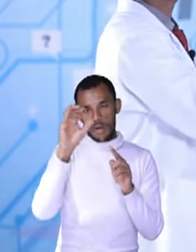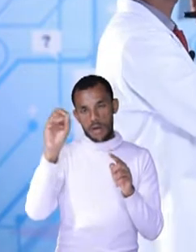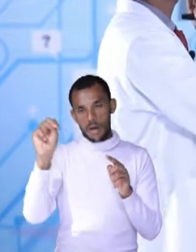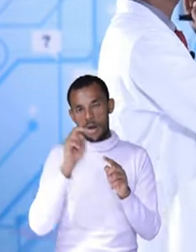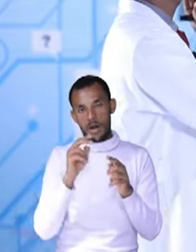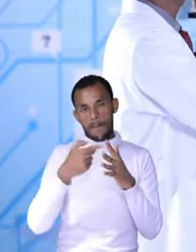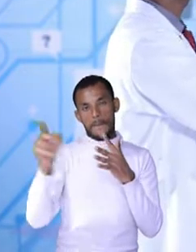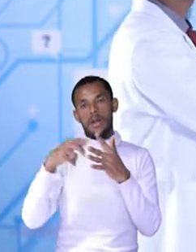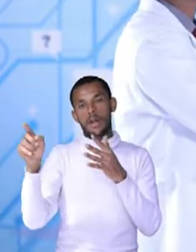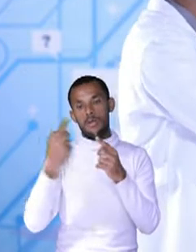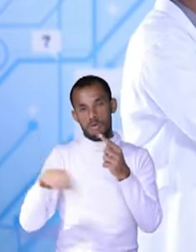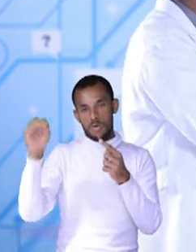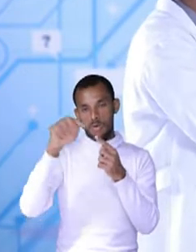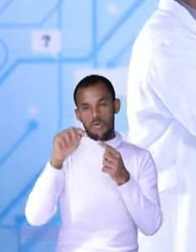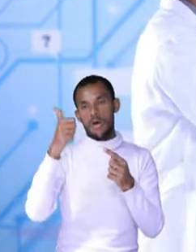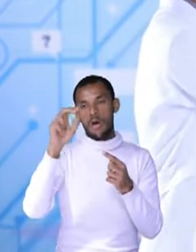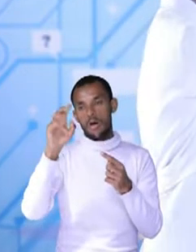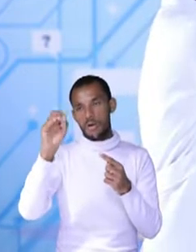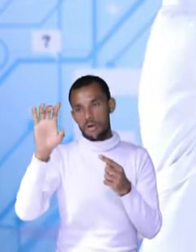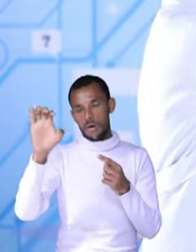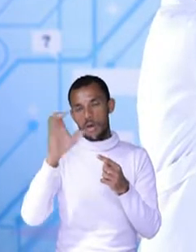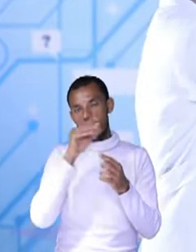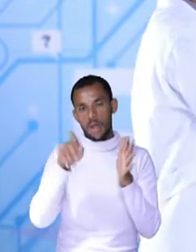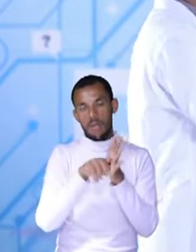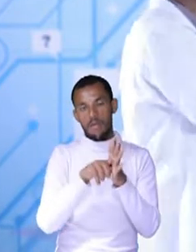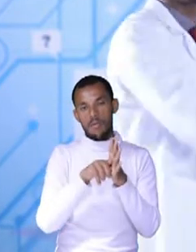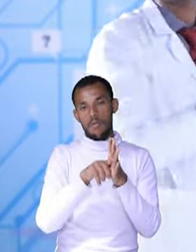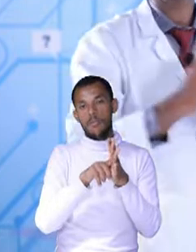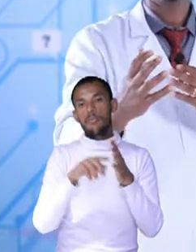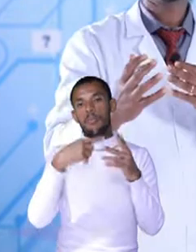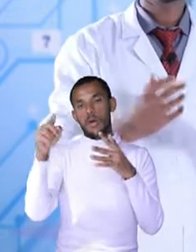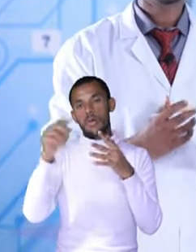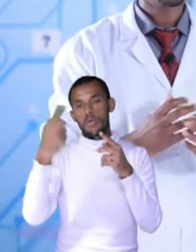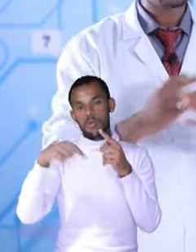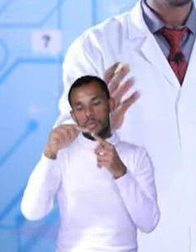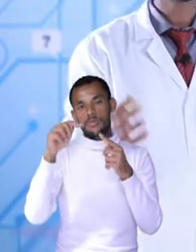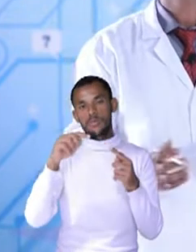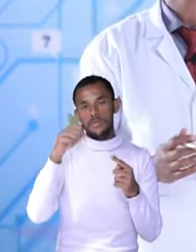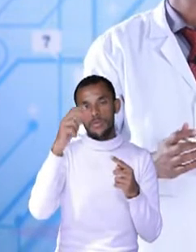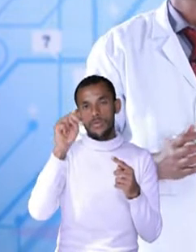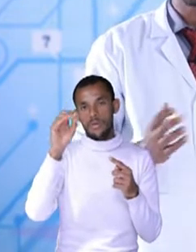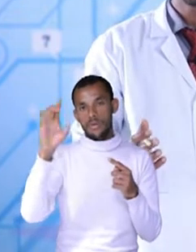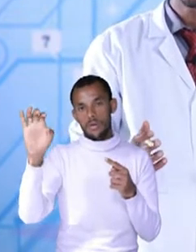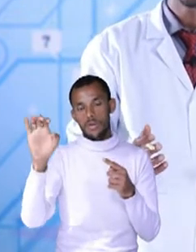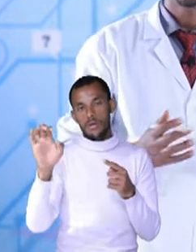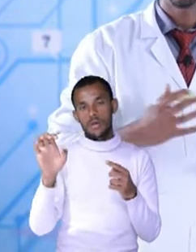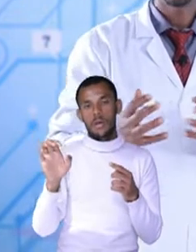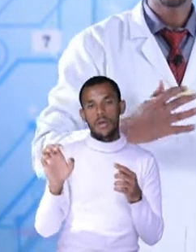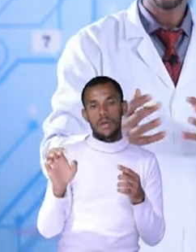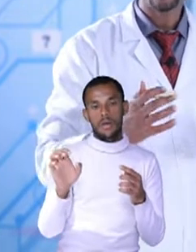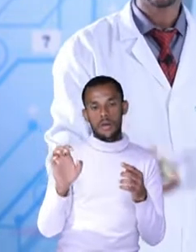are migrated to the anode, negative ions are migrated to the anode, because ions are usually migrated